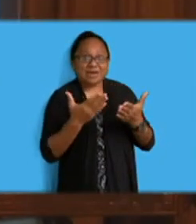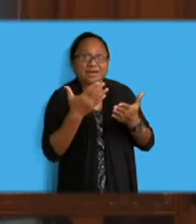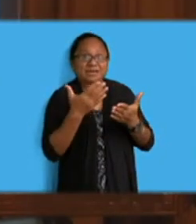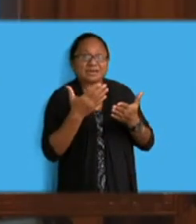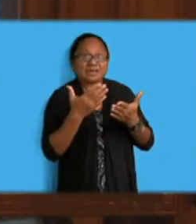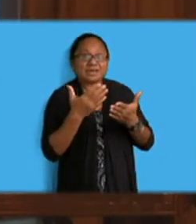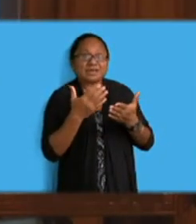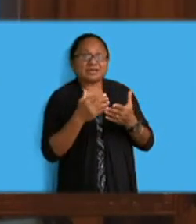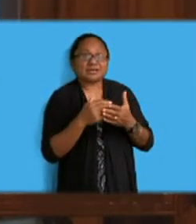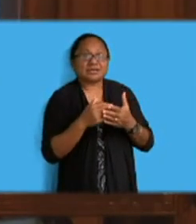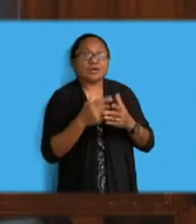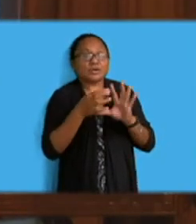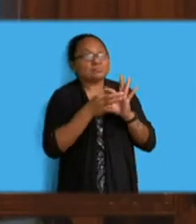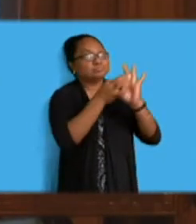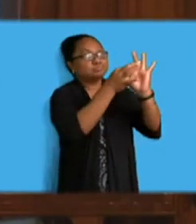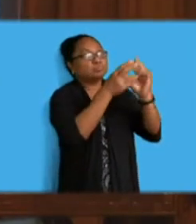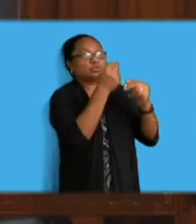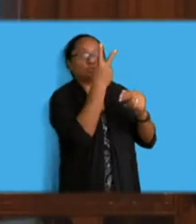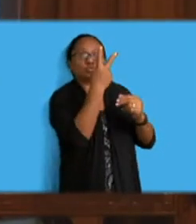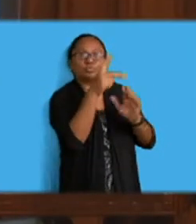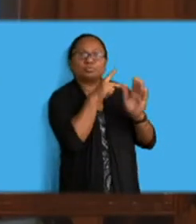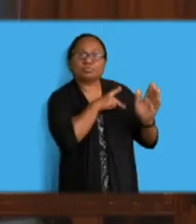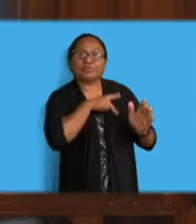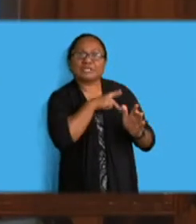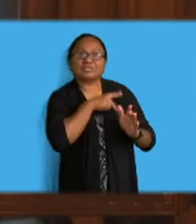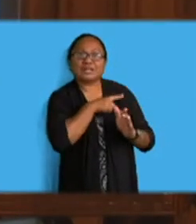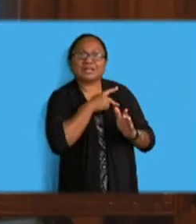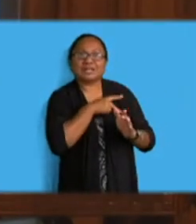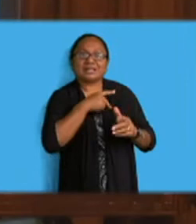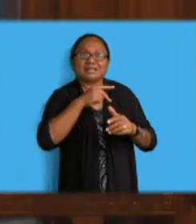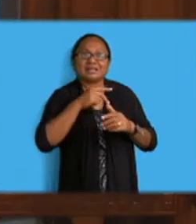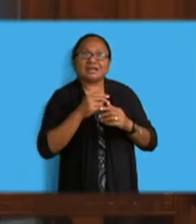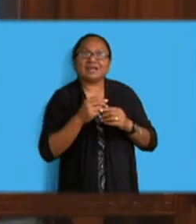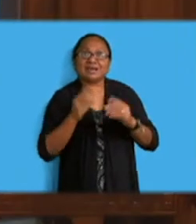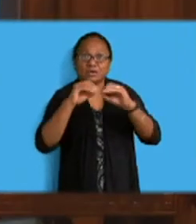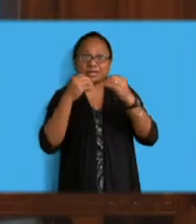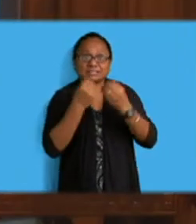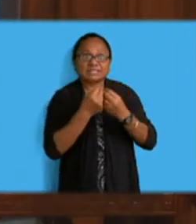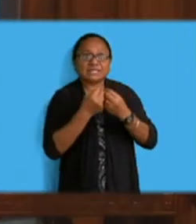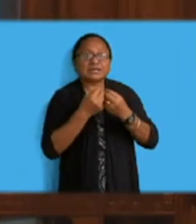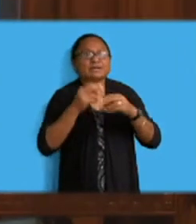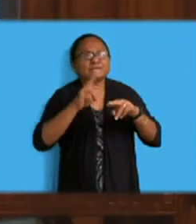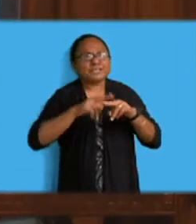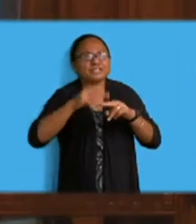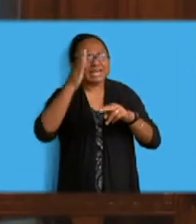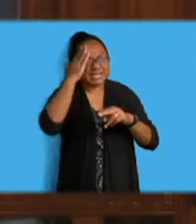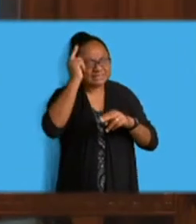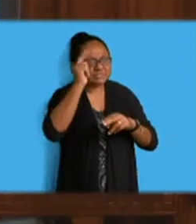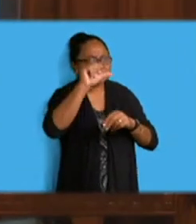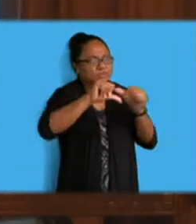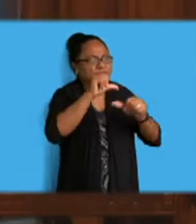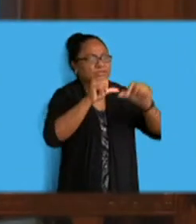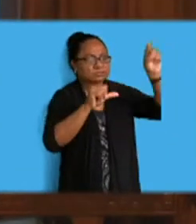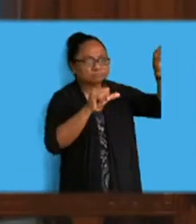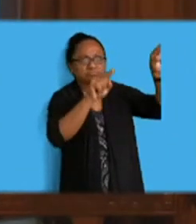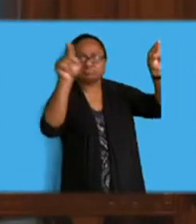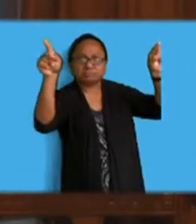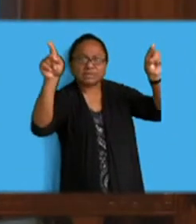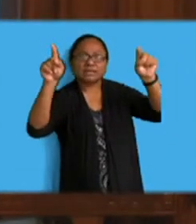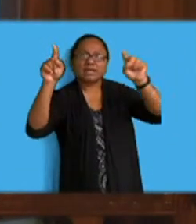two professional bodies, the Fiji Head Teachers Association and the Fiji Principals Association. We